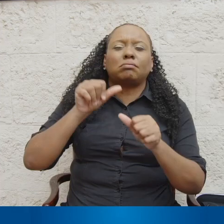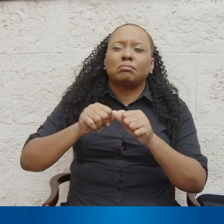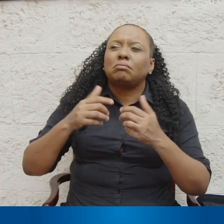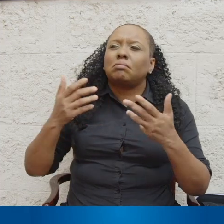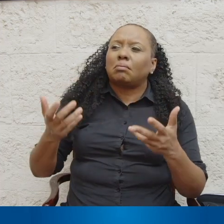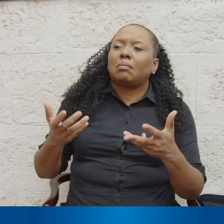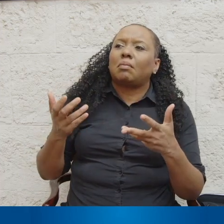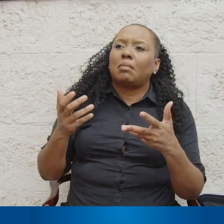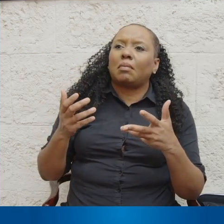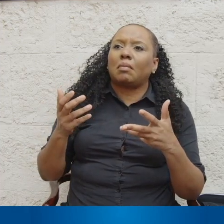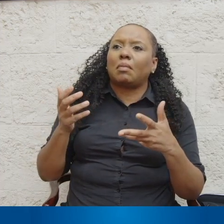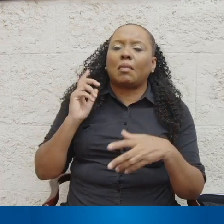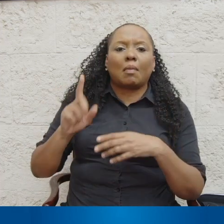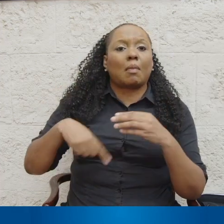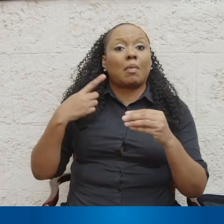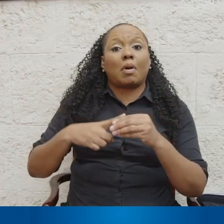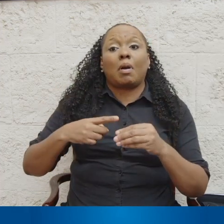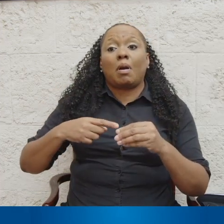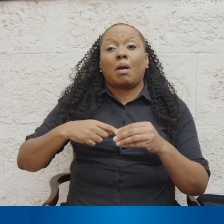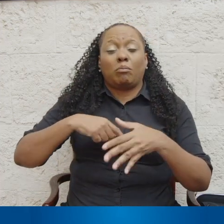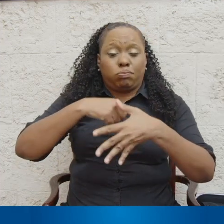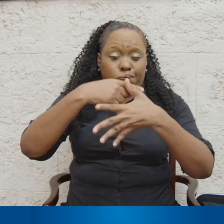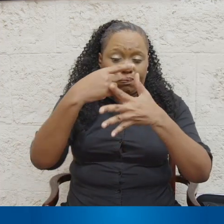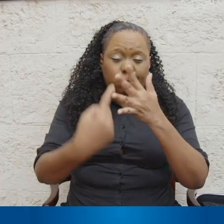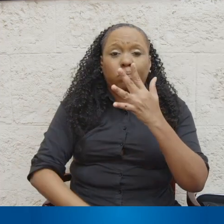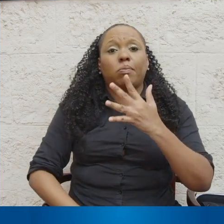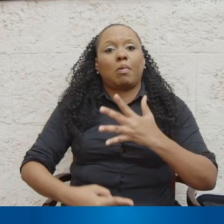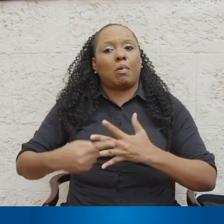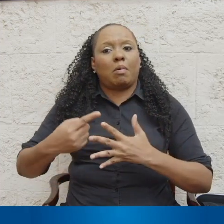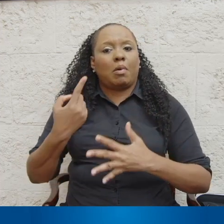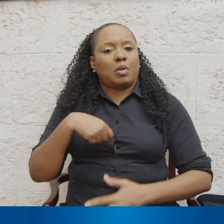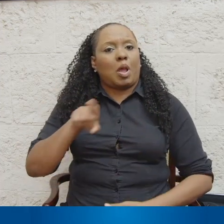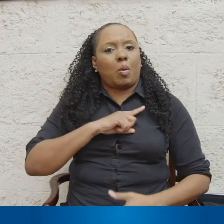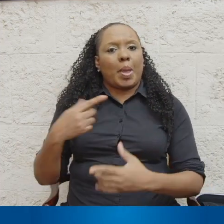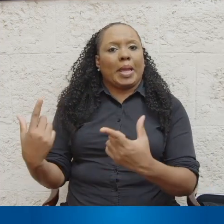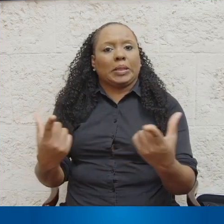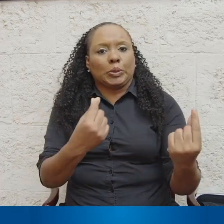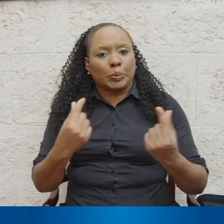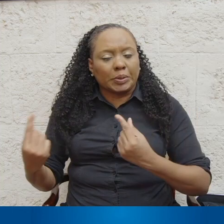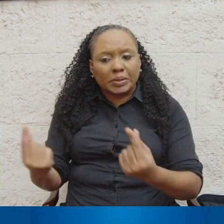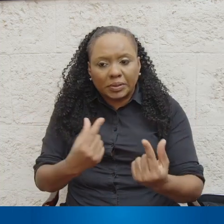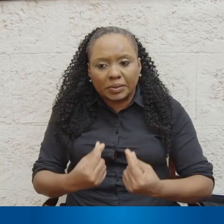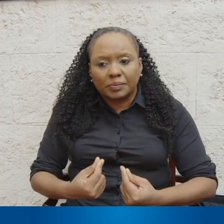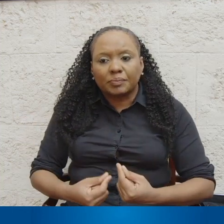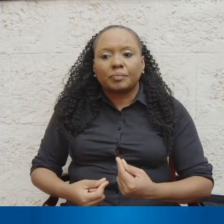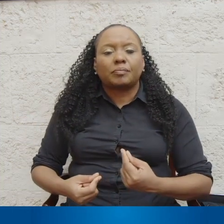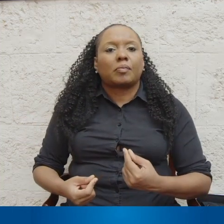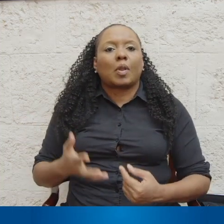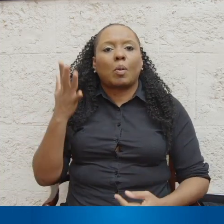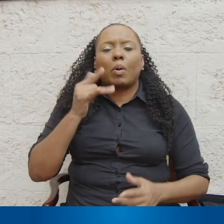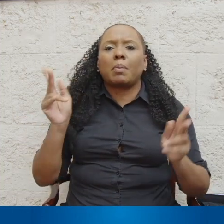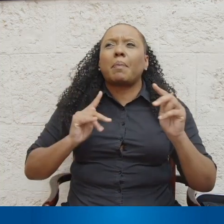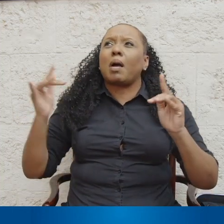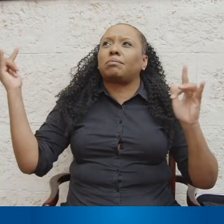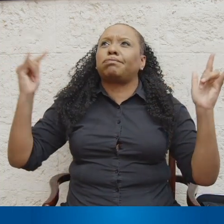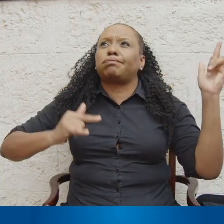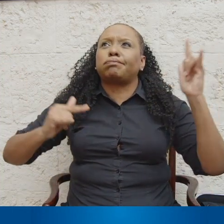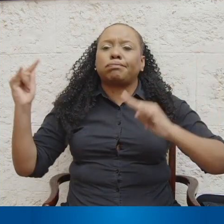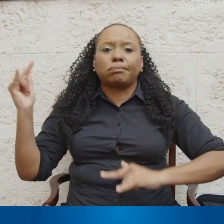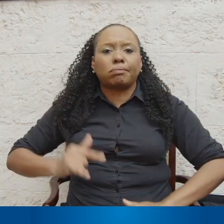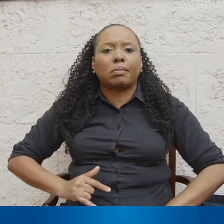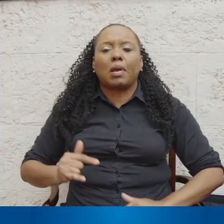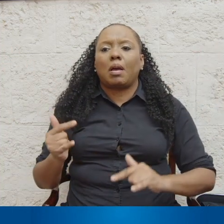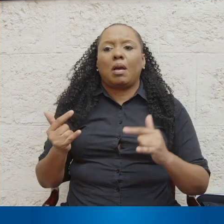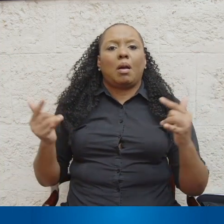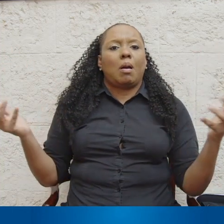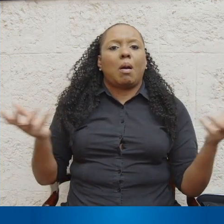again of all of the things that we are doing well, all of the ways in which tourists as well can come to the island and be